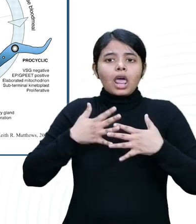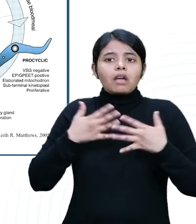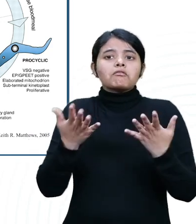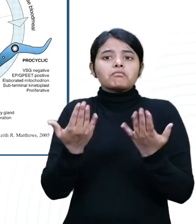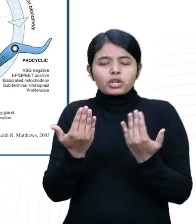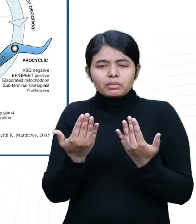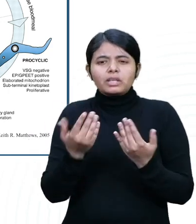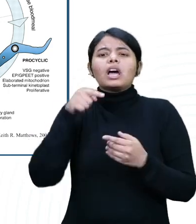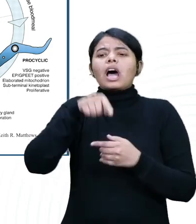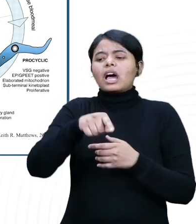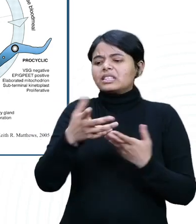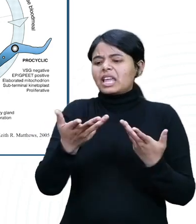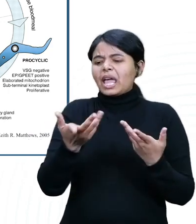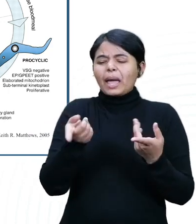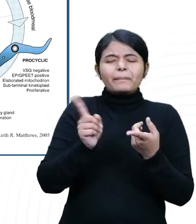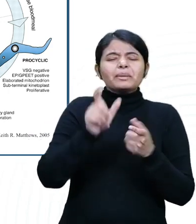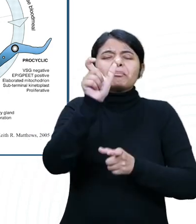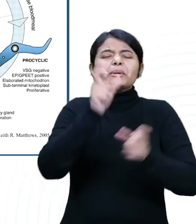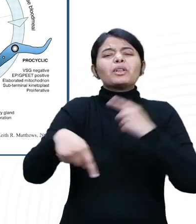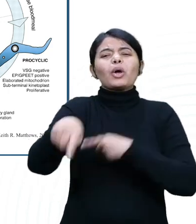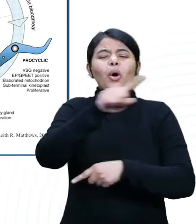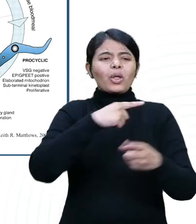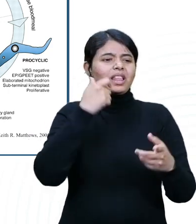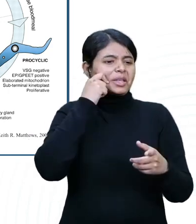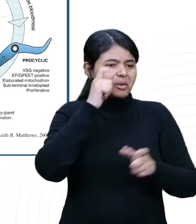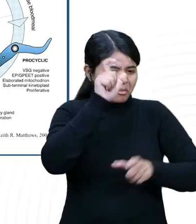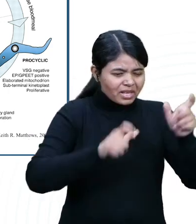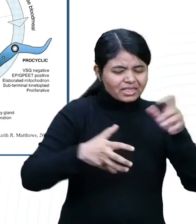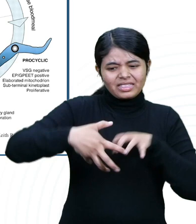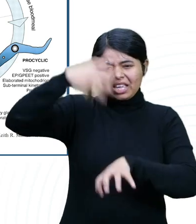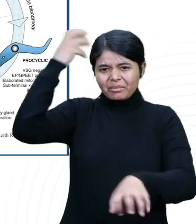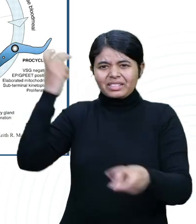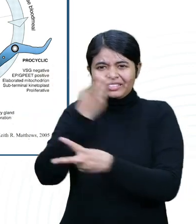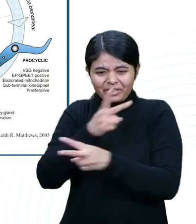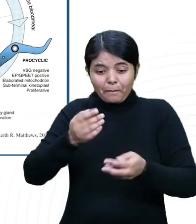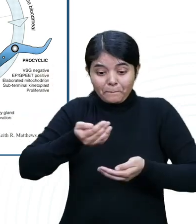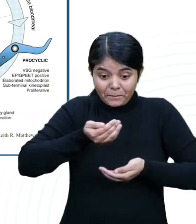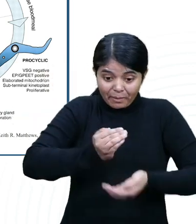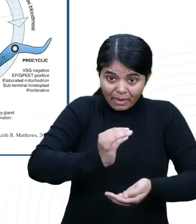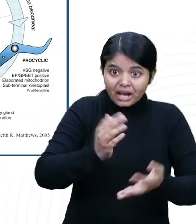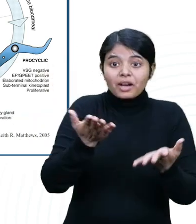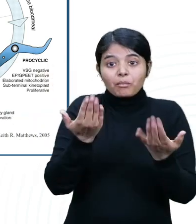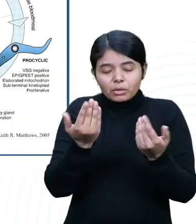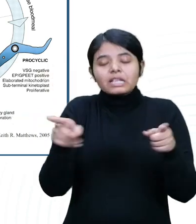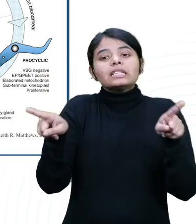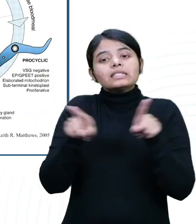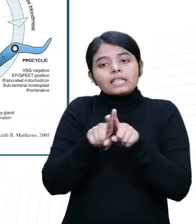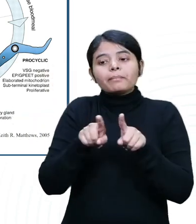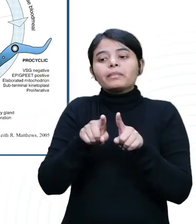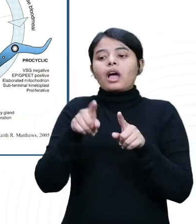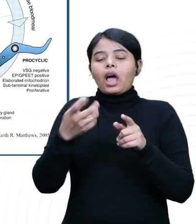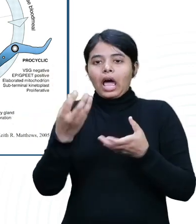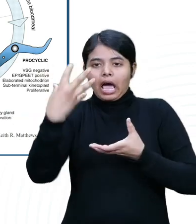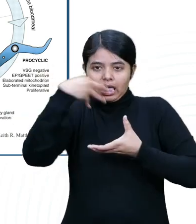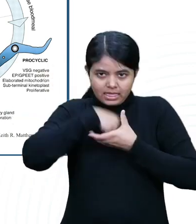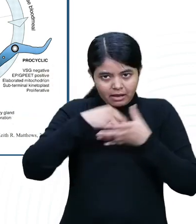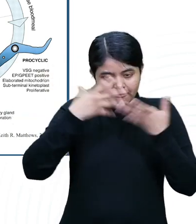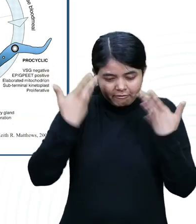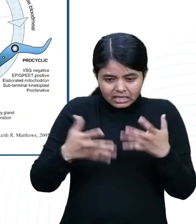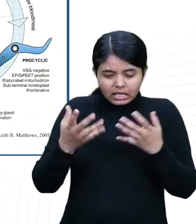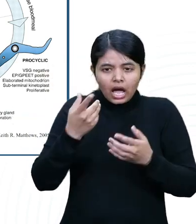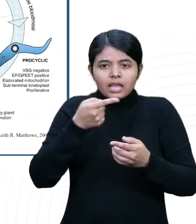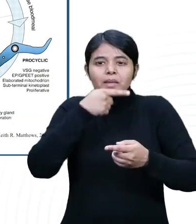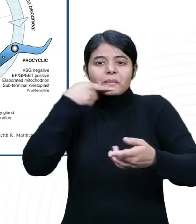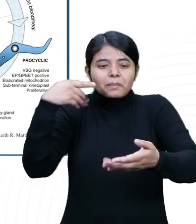immune system. As I have mentioned, they require different hosts. They exhibit different life stages to complete their life cycle. Generally,